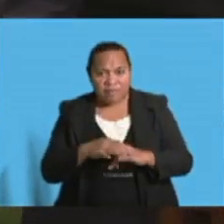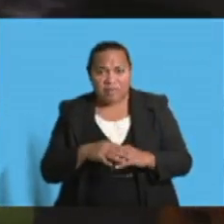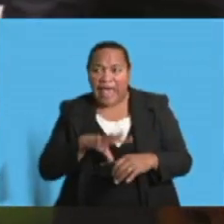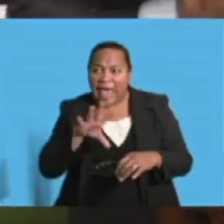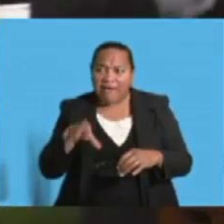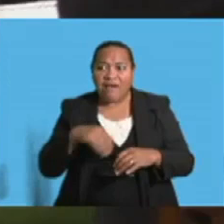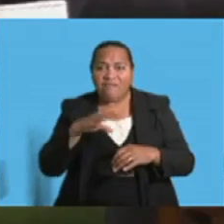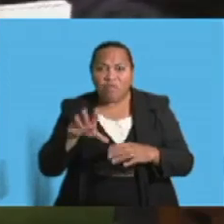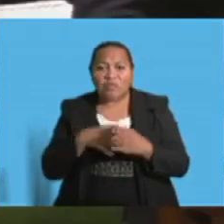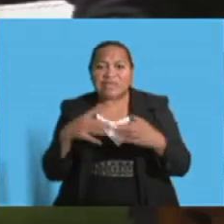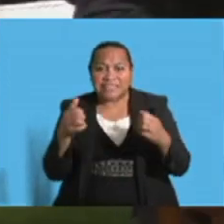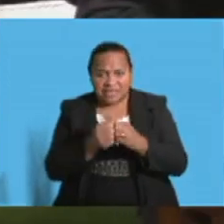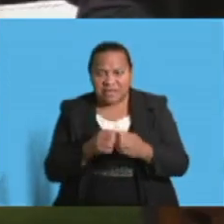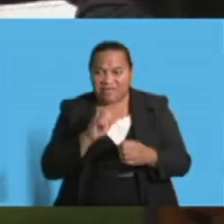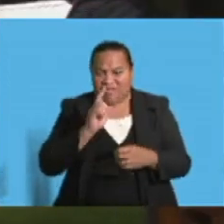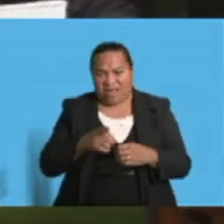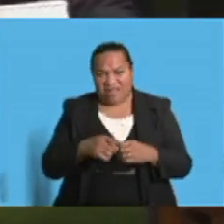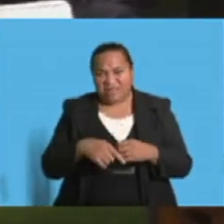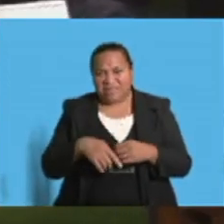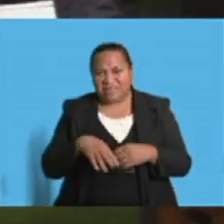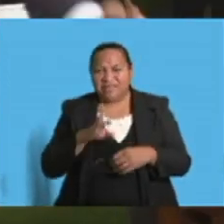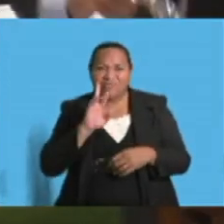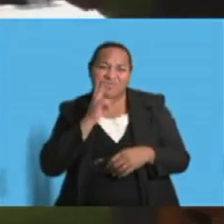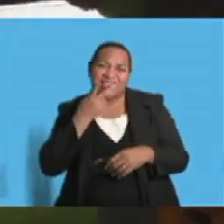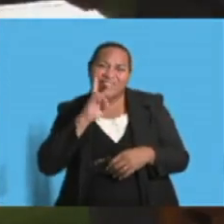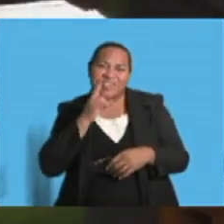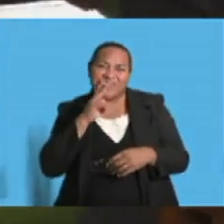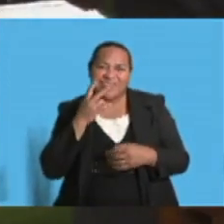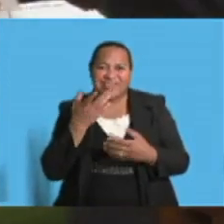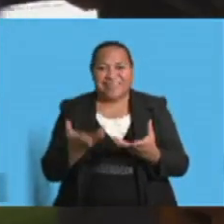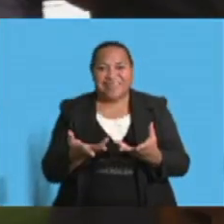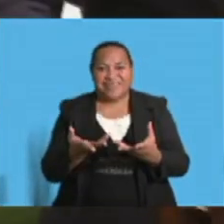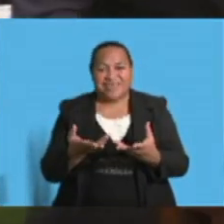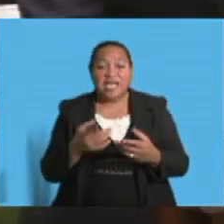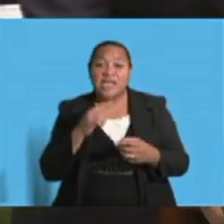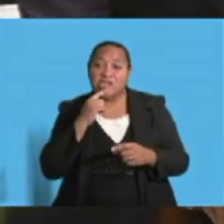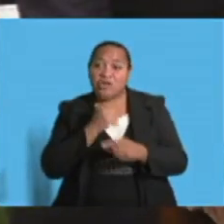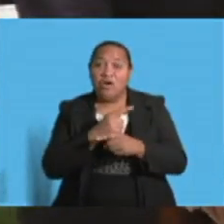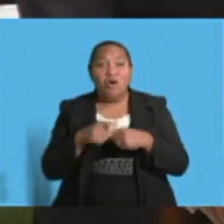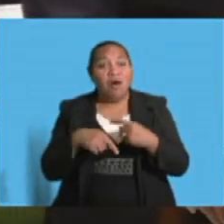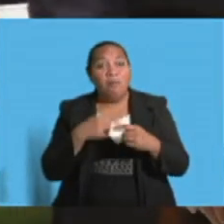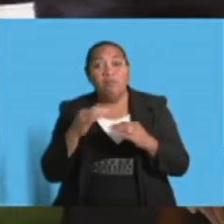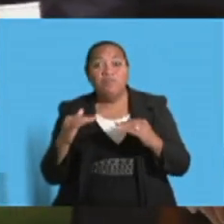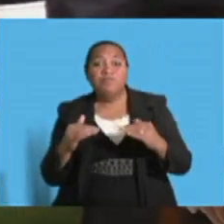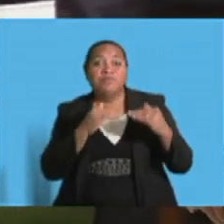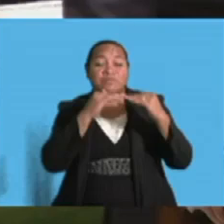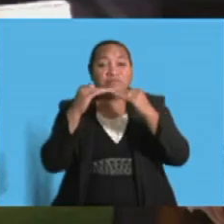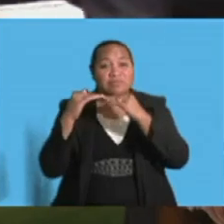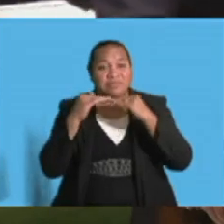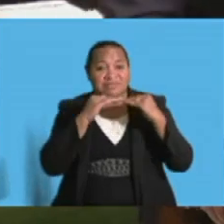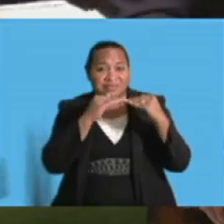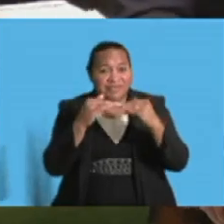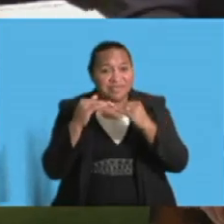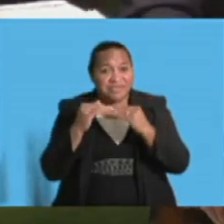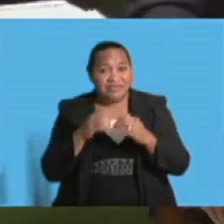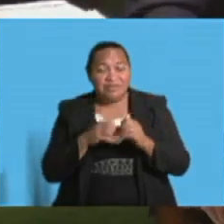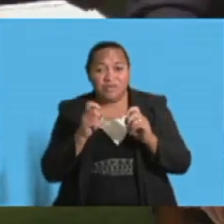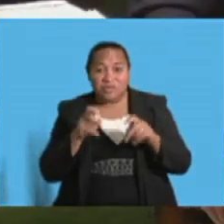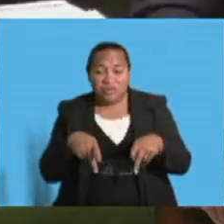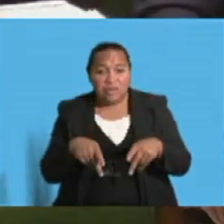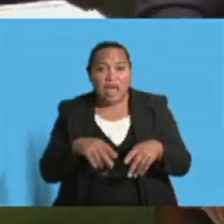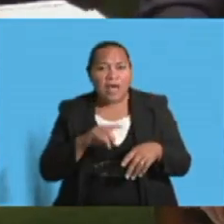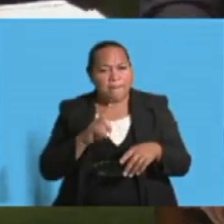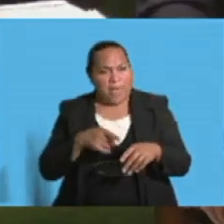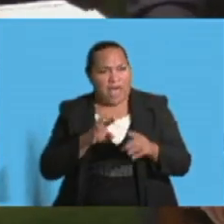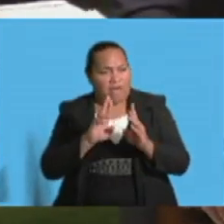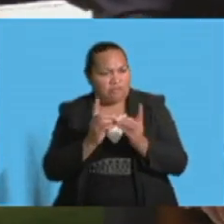basis. This is the level of hypocrisy, Madam Speaker. They talked about equal citizenry, but there's blatant racism practice, Madam Speaker, at